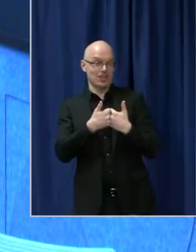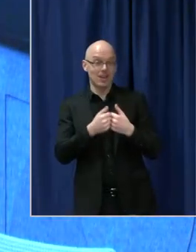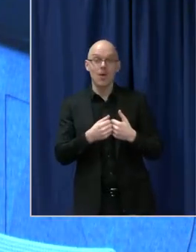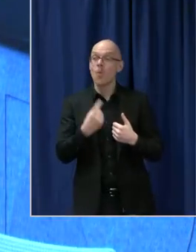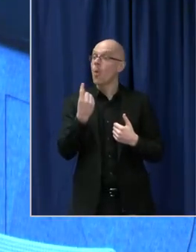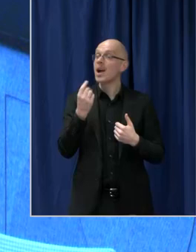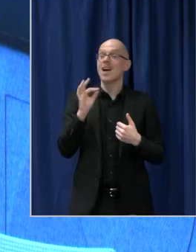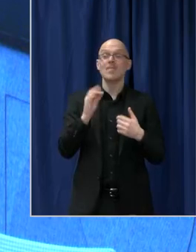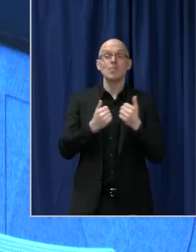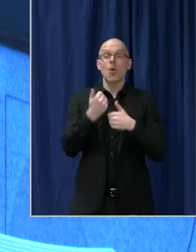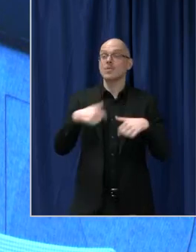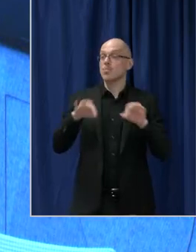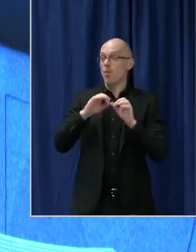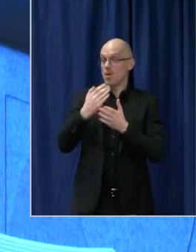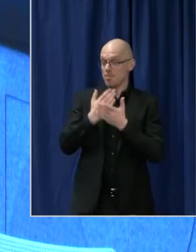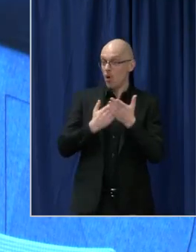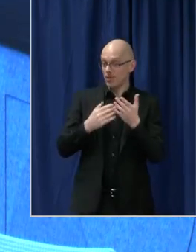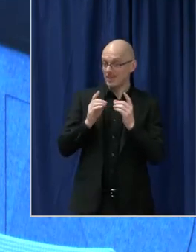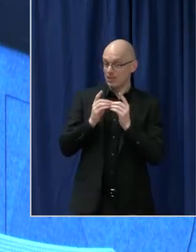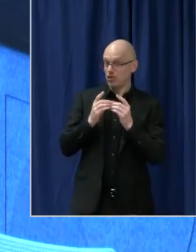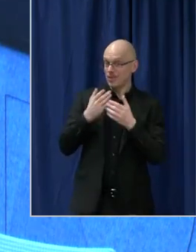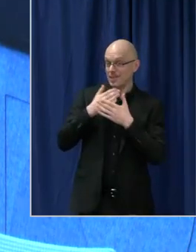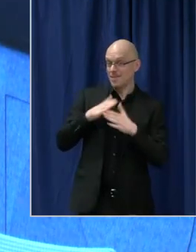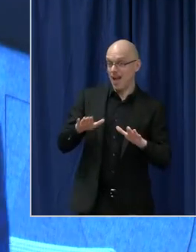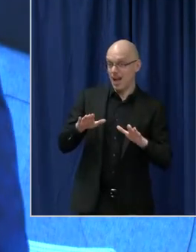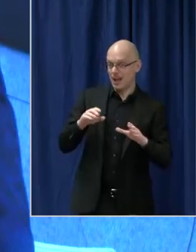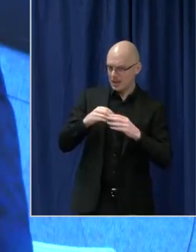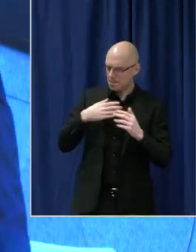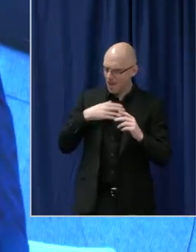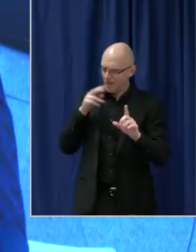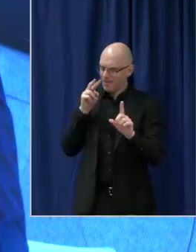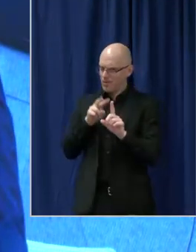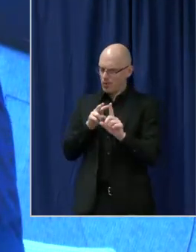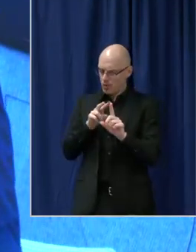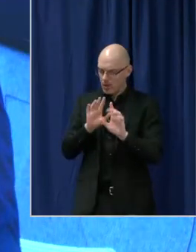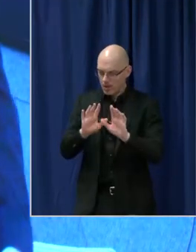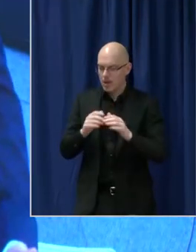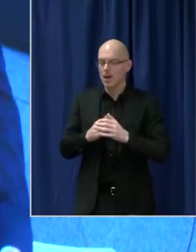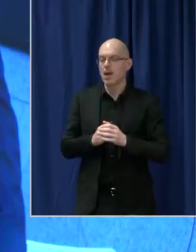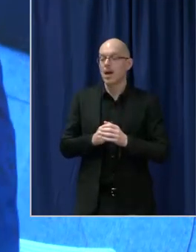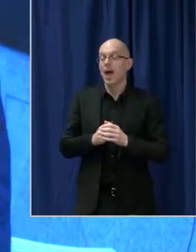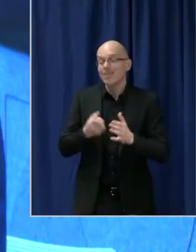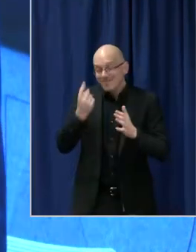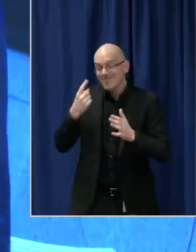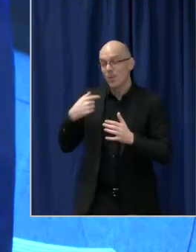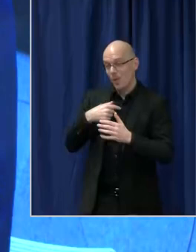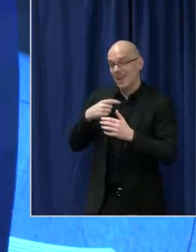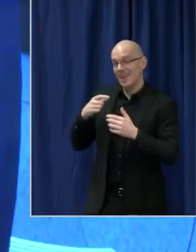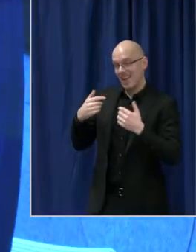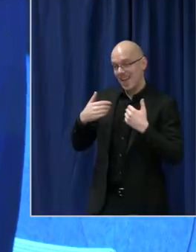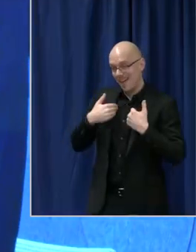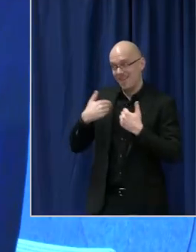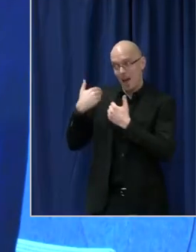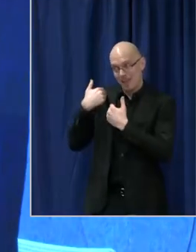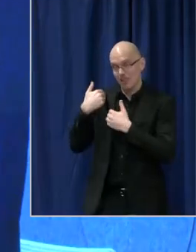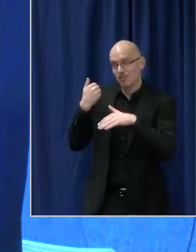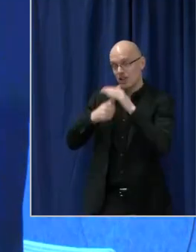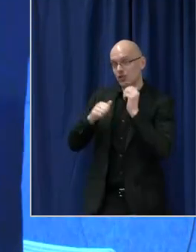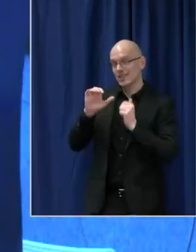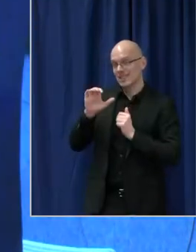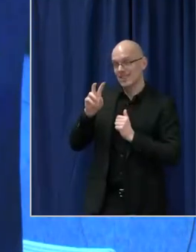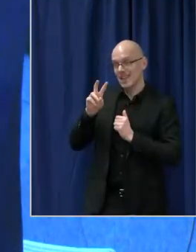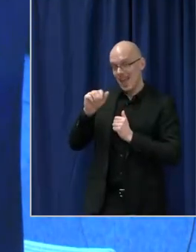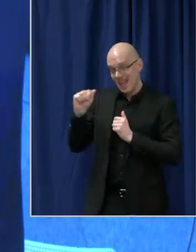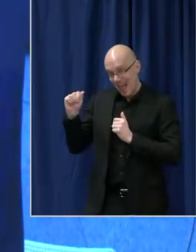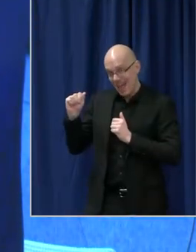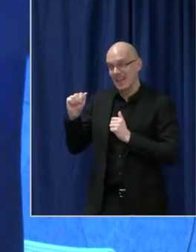view, and the work that we have both a statutory obligation to do under the CVAA and other statutes, but also a moral